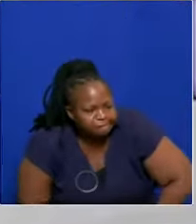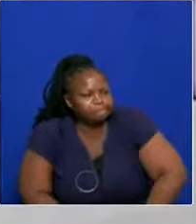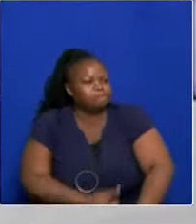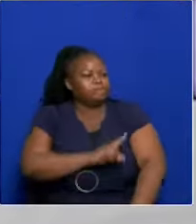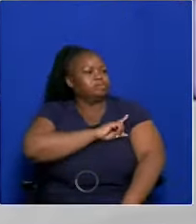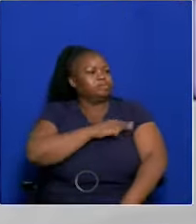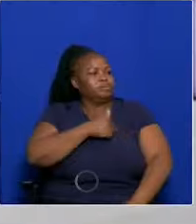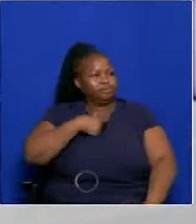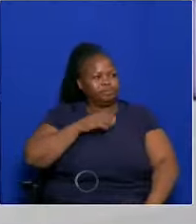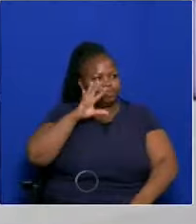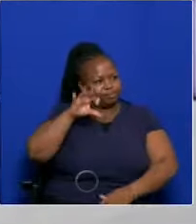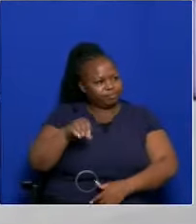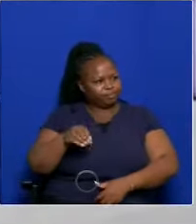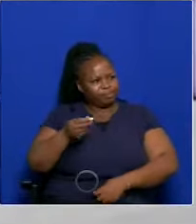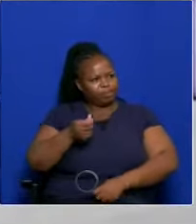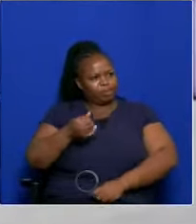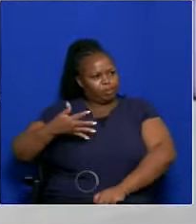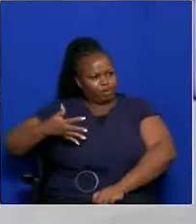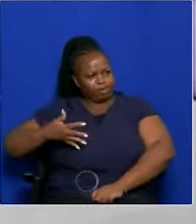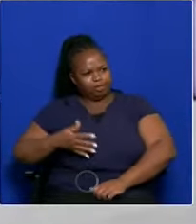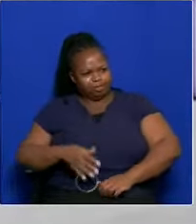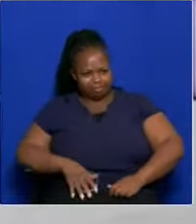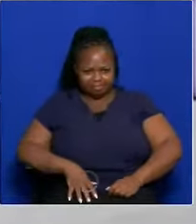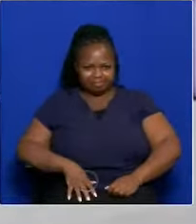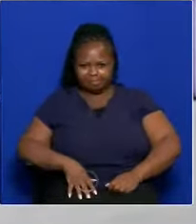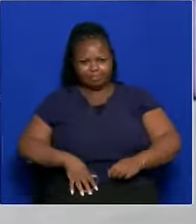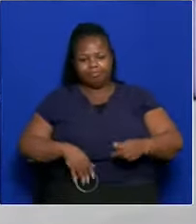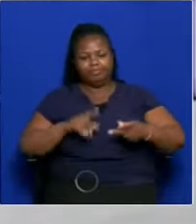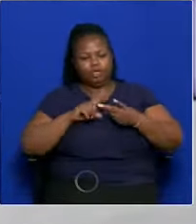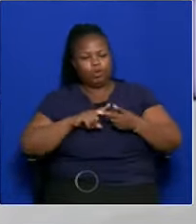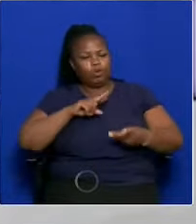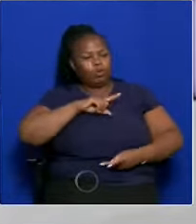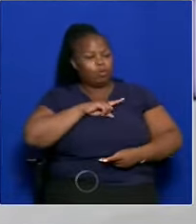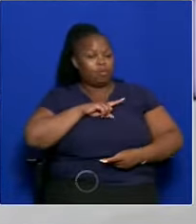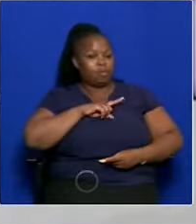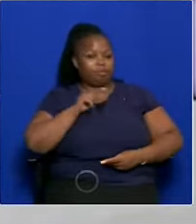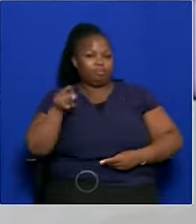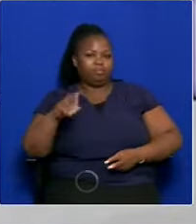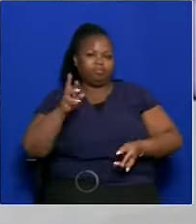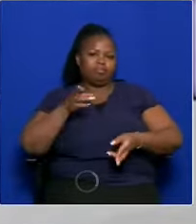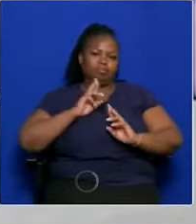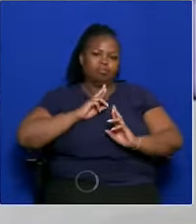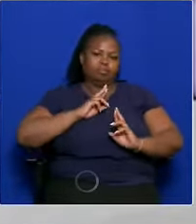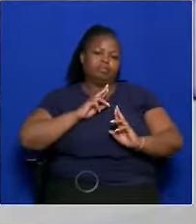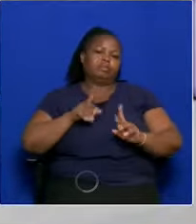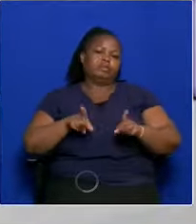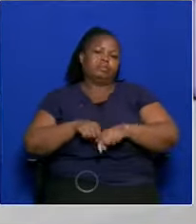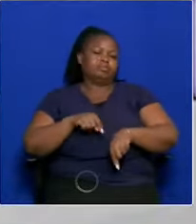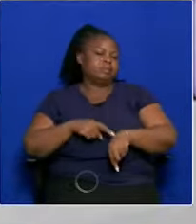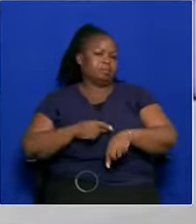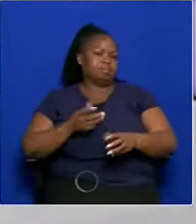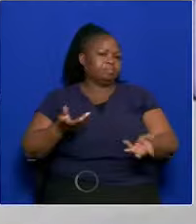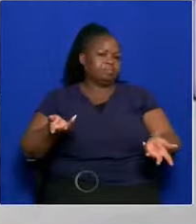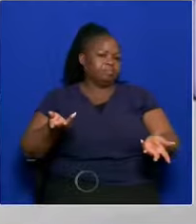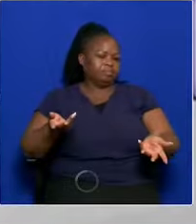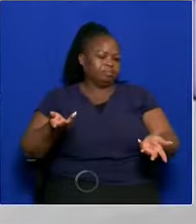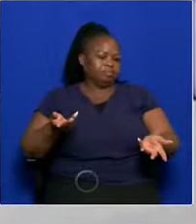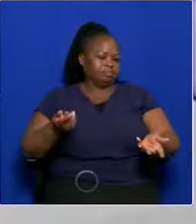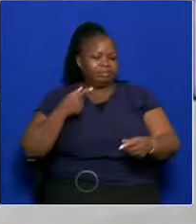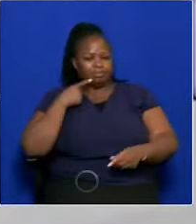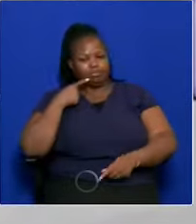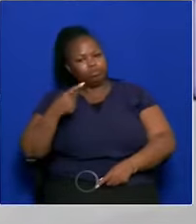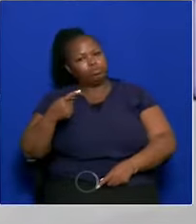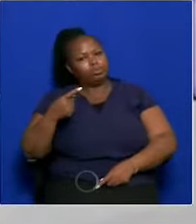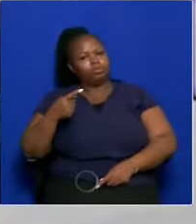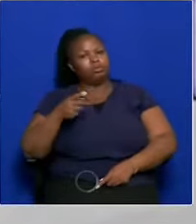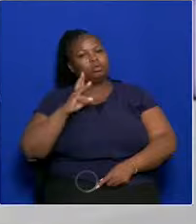Because he's sending and responding in the same time to say, it will reflect